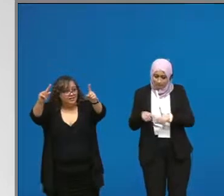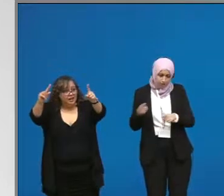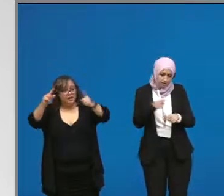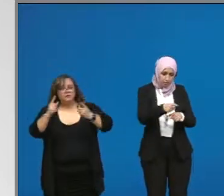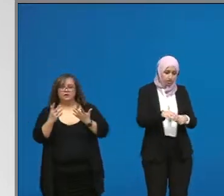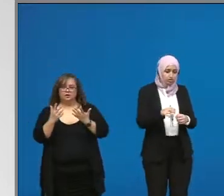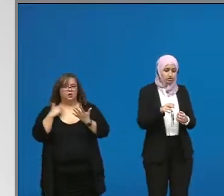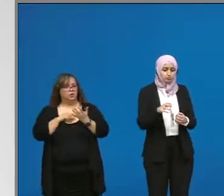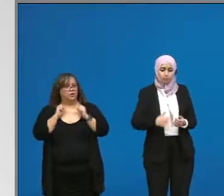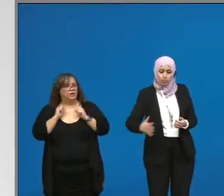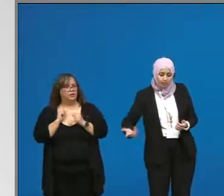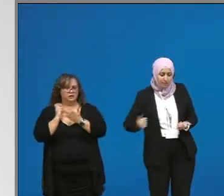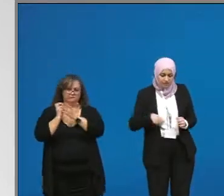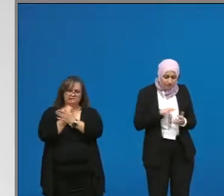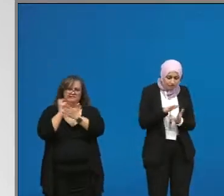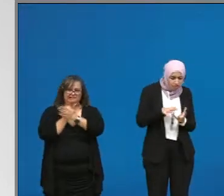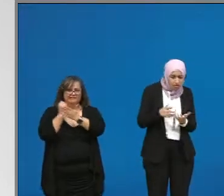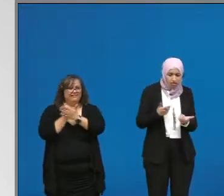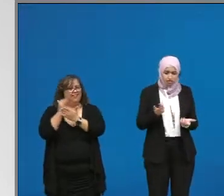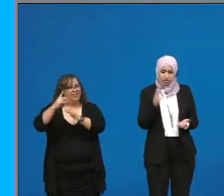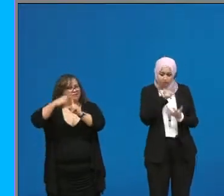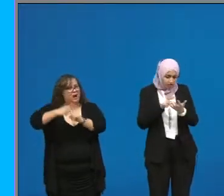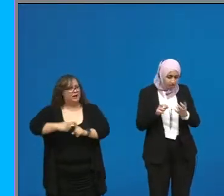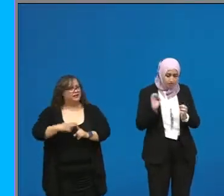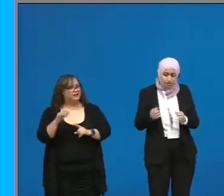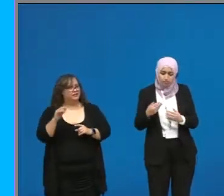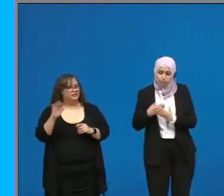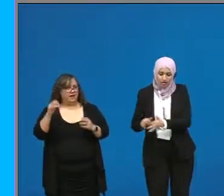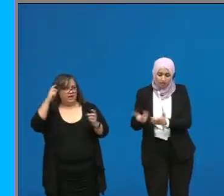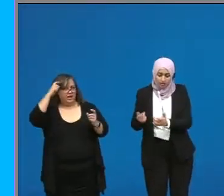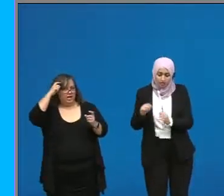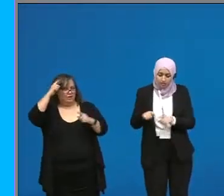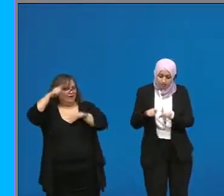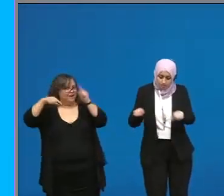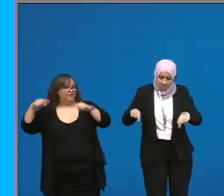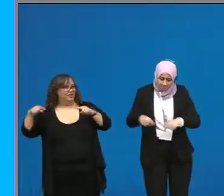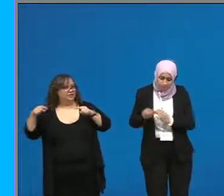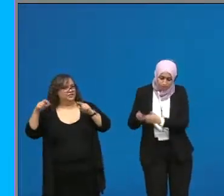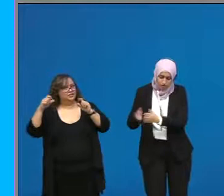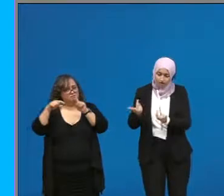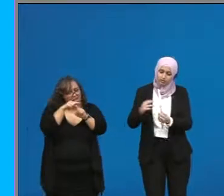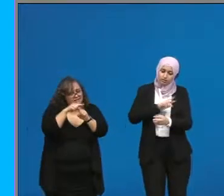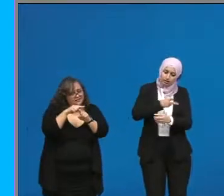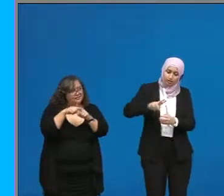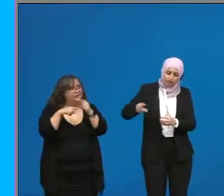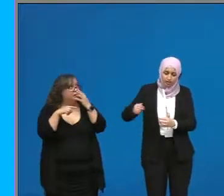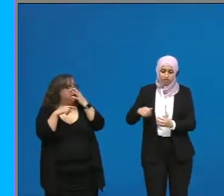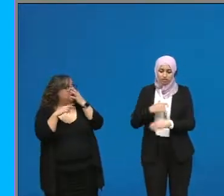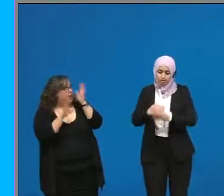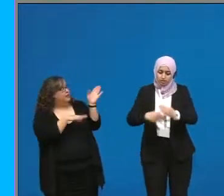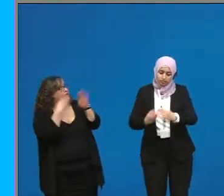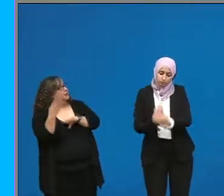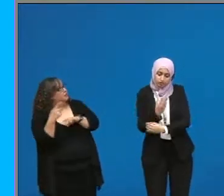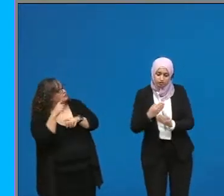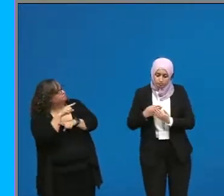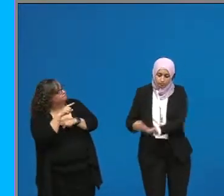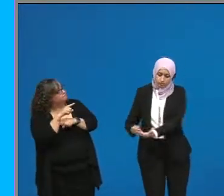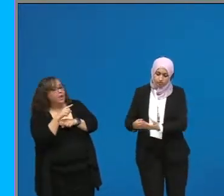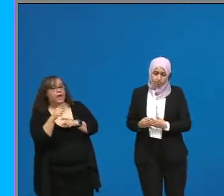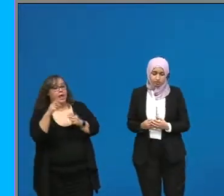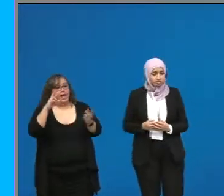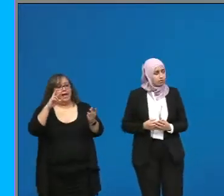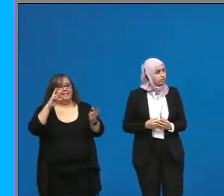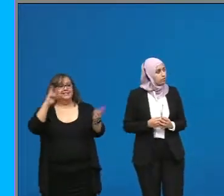that concept of neurodiversity. And then there's the other side, and we kind of touched upon this. Things like dyscalculia. Now, I'm